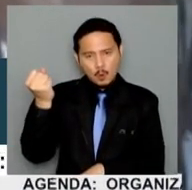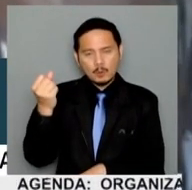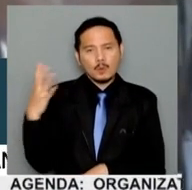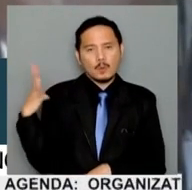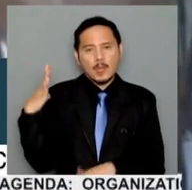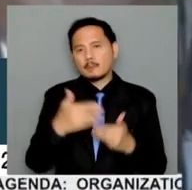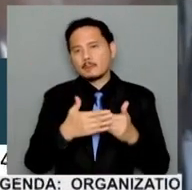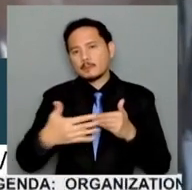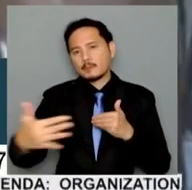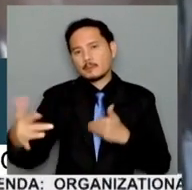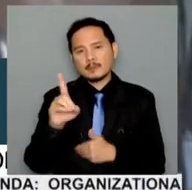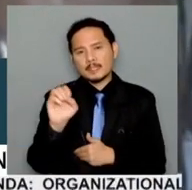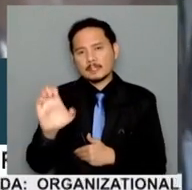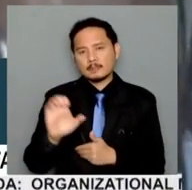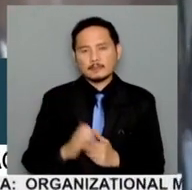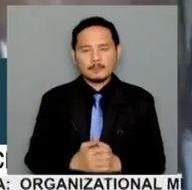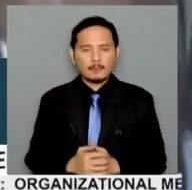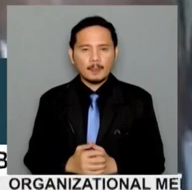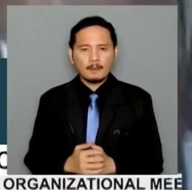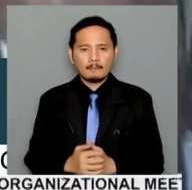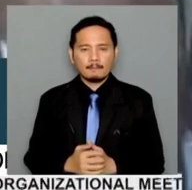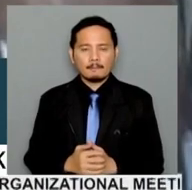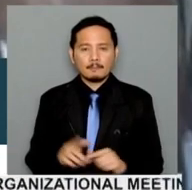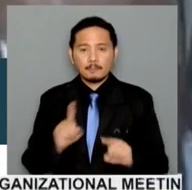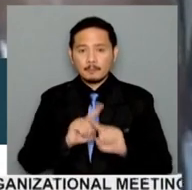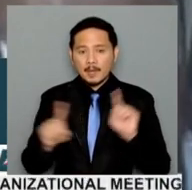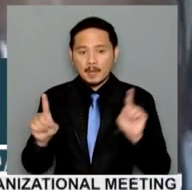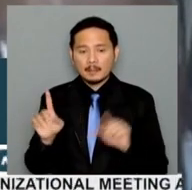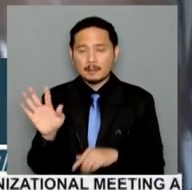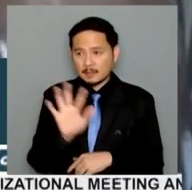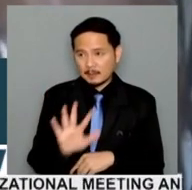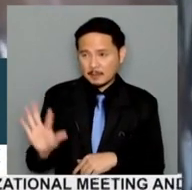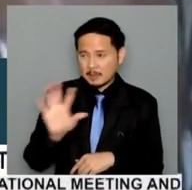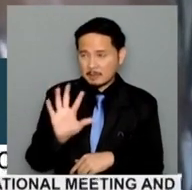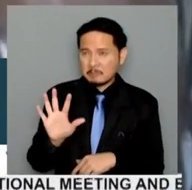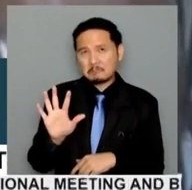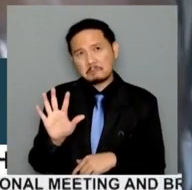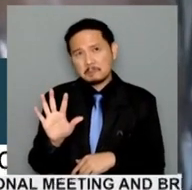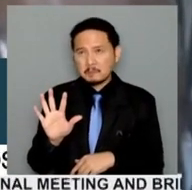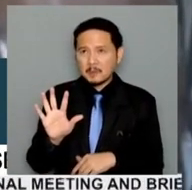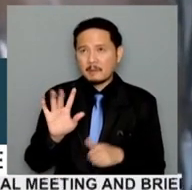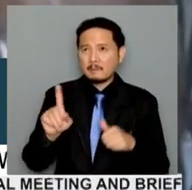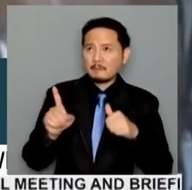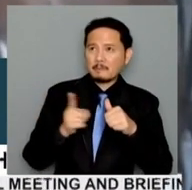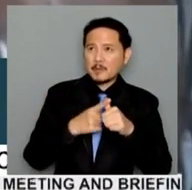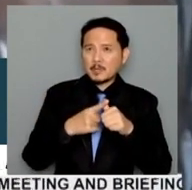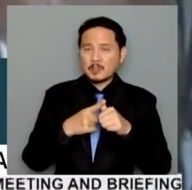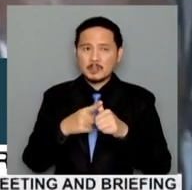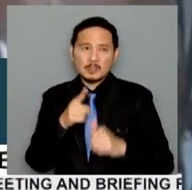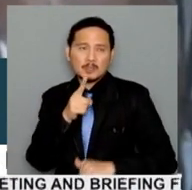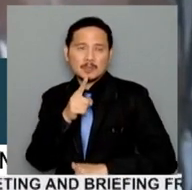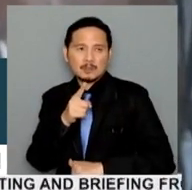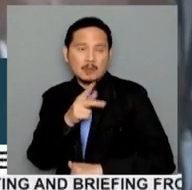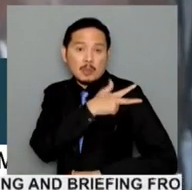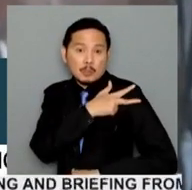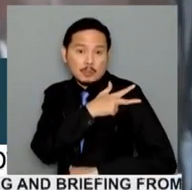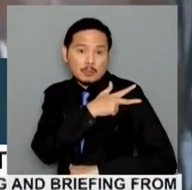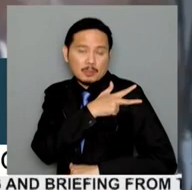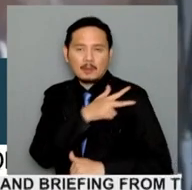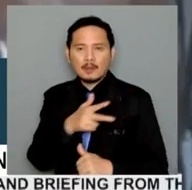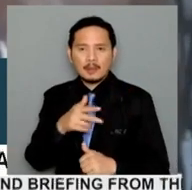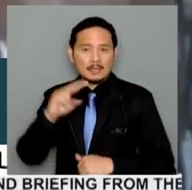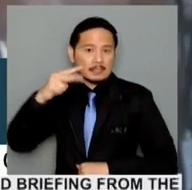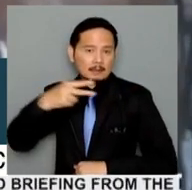our estimates, with the first booster shots and the second booster shots,